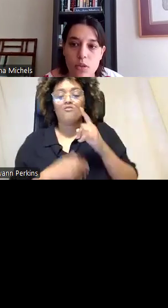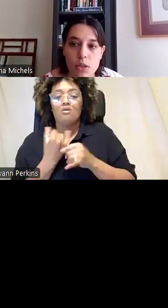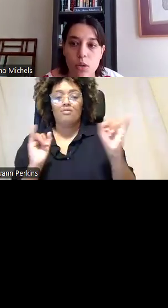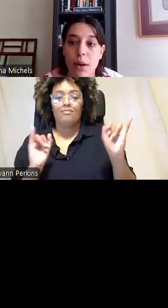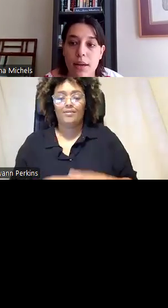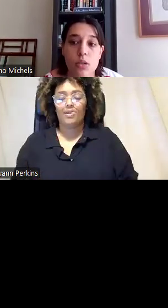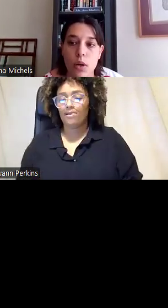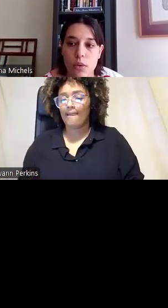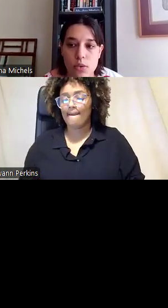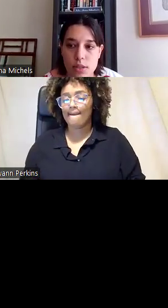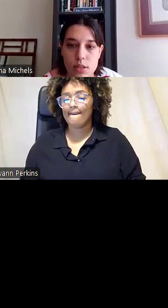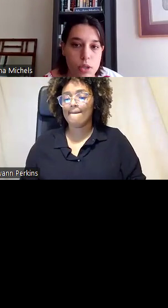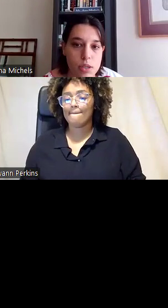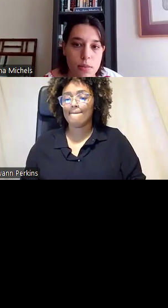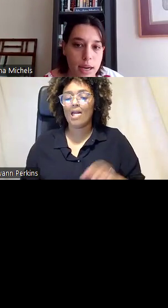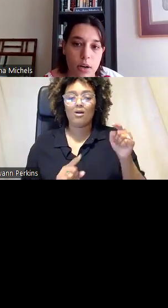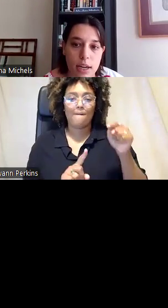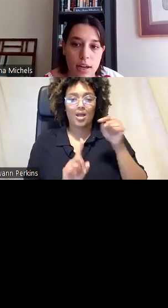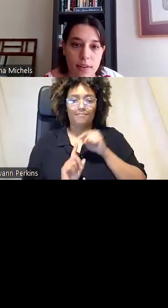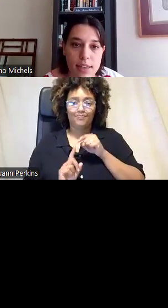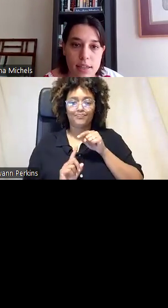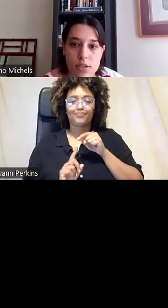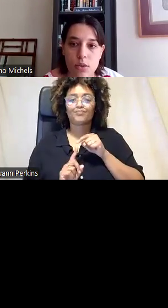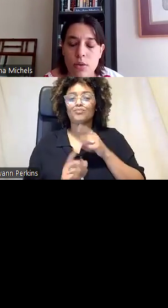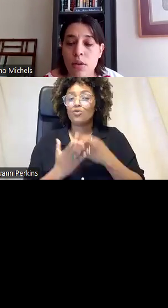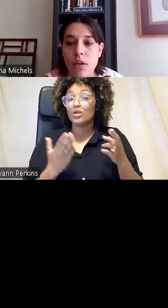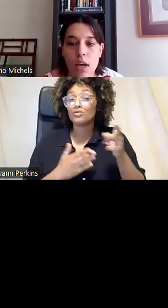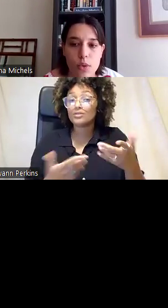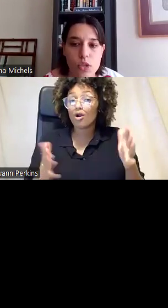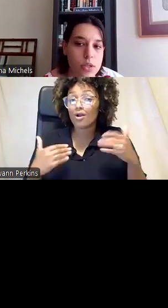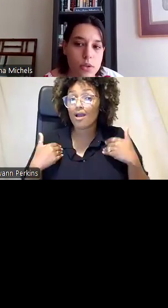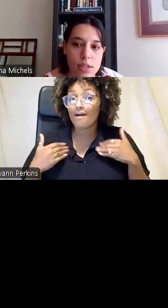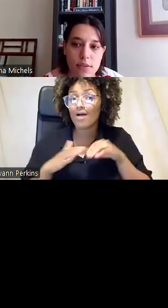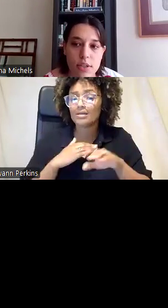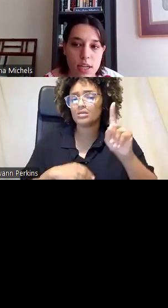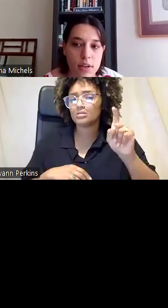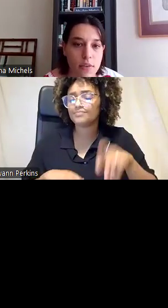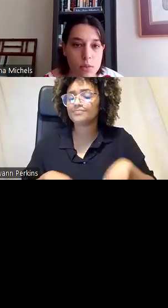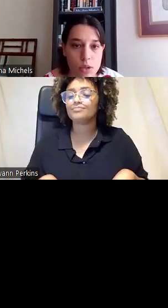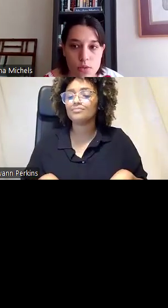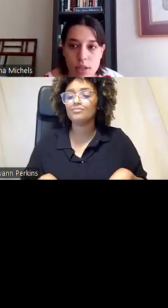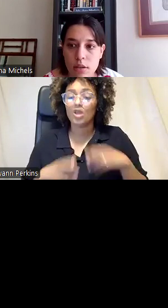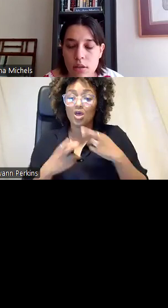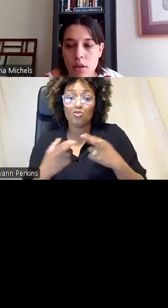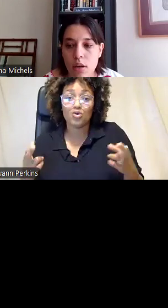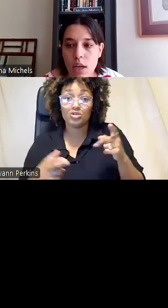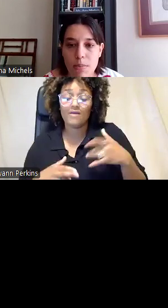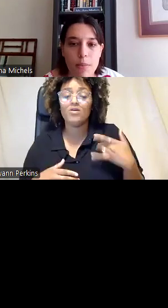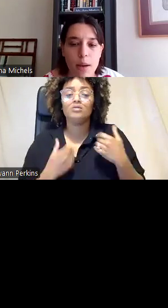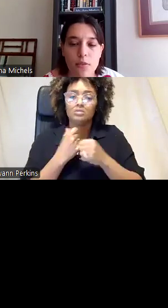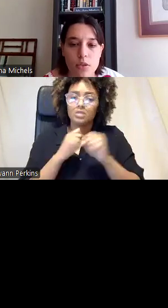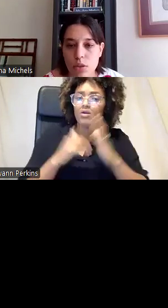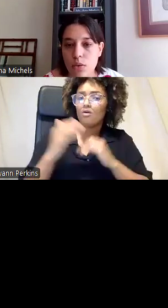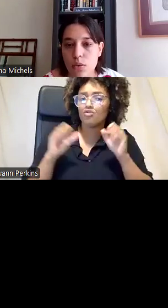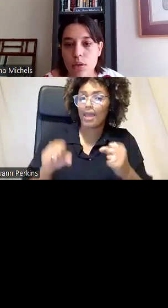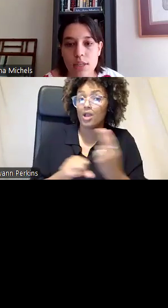incredibly helpful to loop back to what resources this person might already have access to and which resources they feel safe and comfortable using. It may